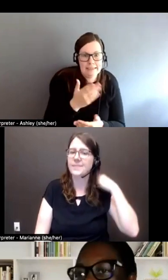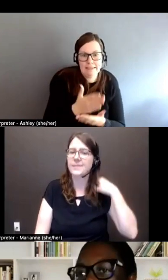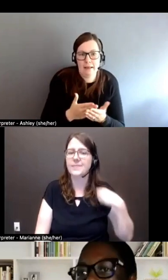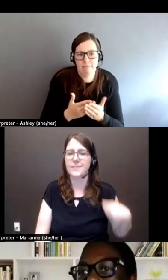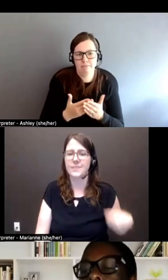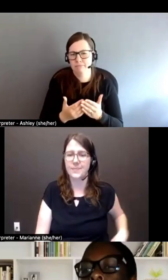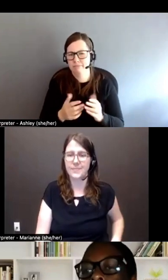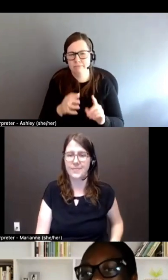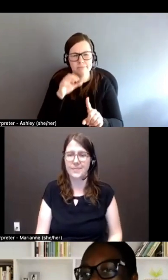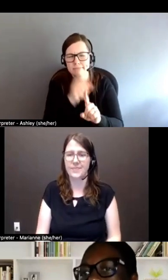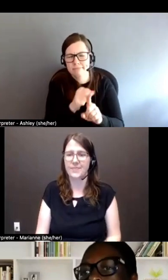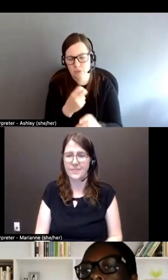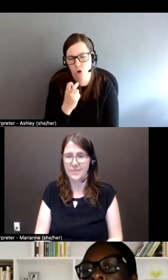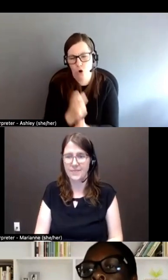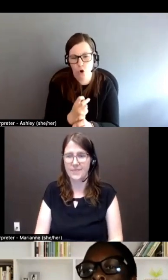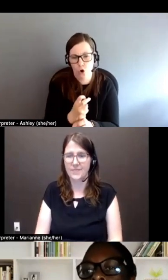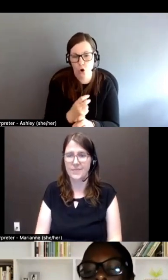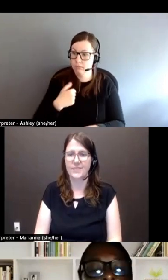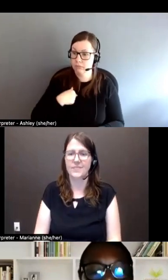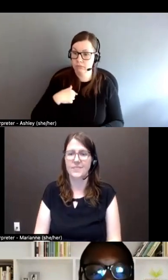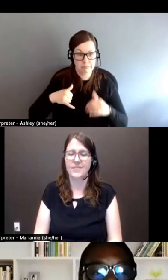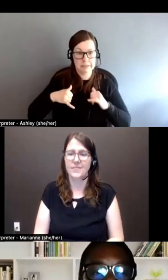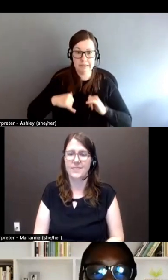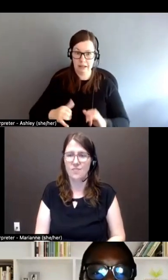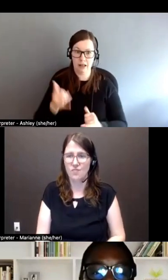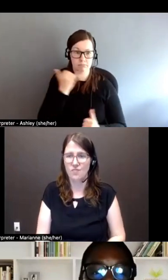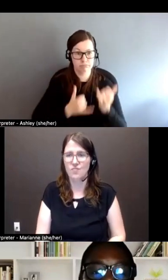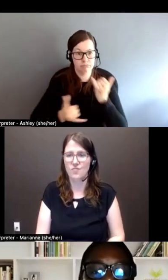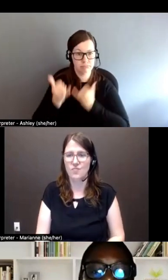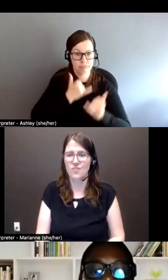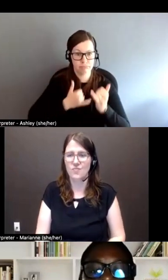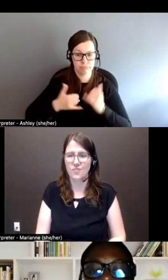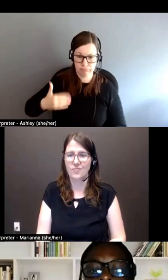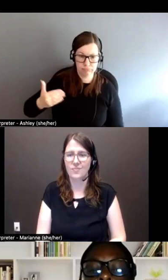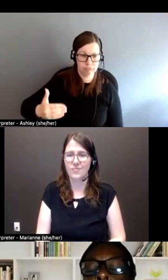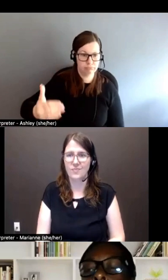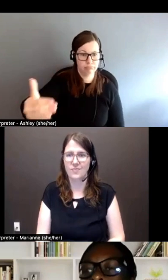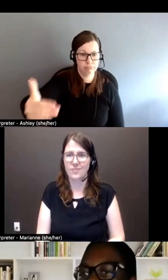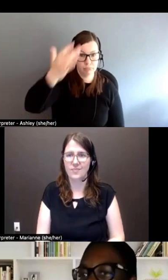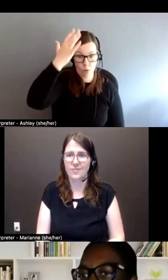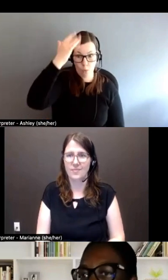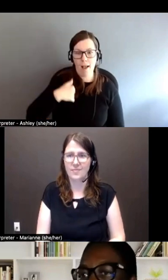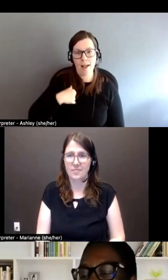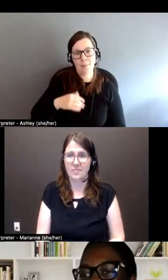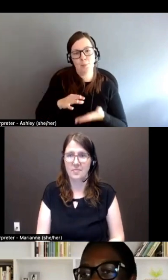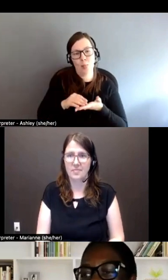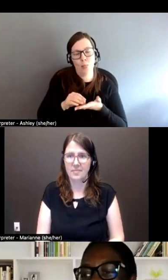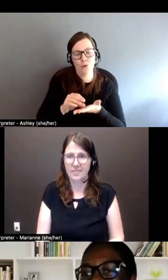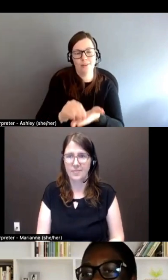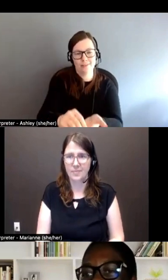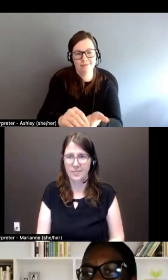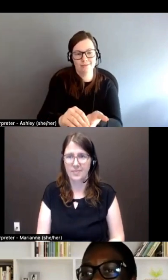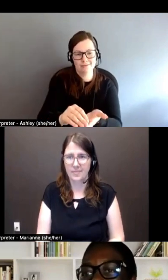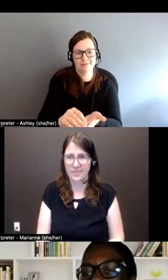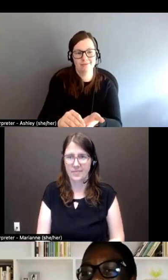and it's okay. As I'm going along, I am learning. Once you make the first